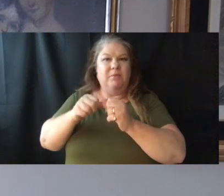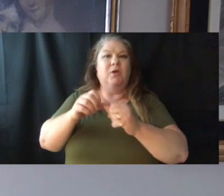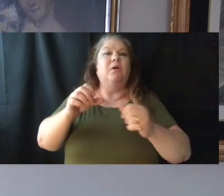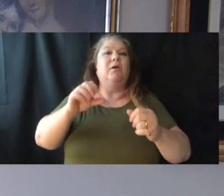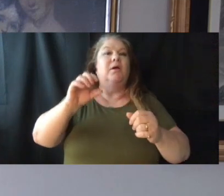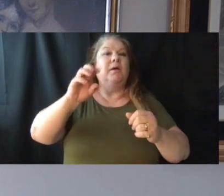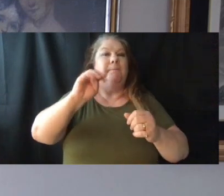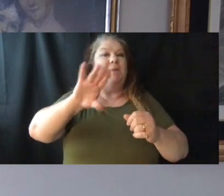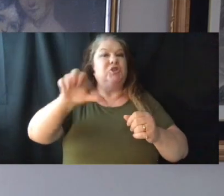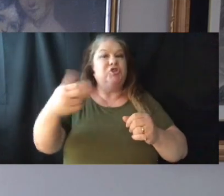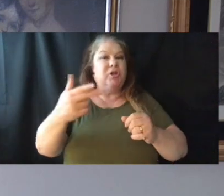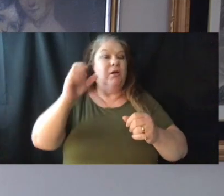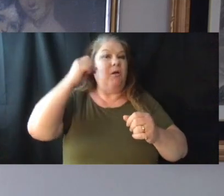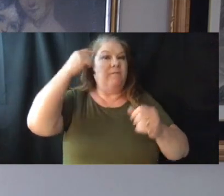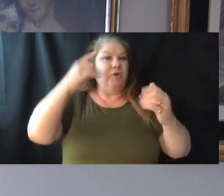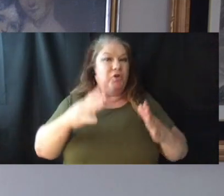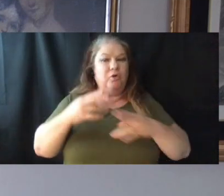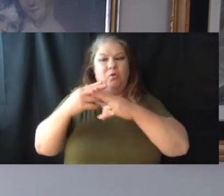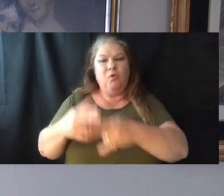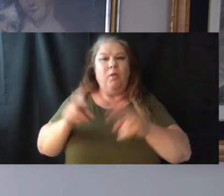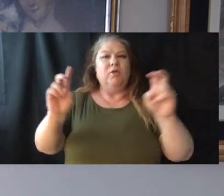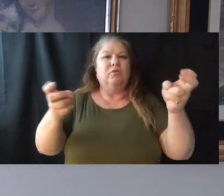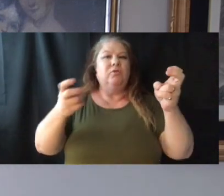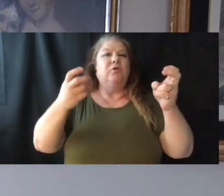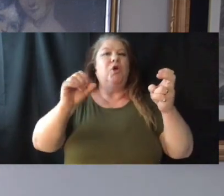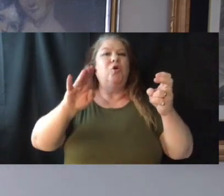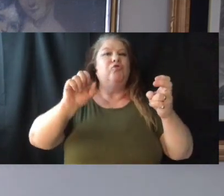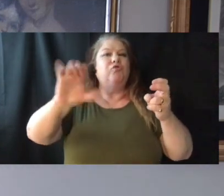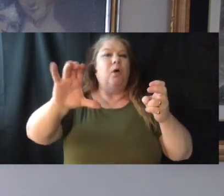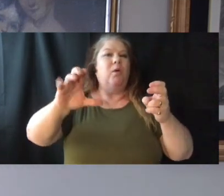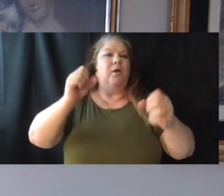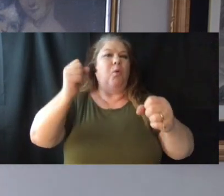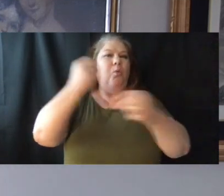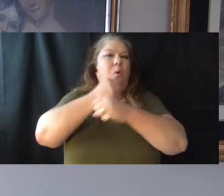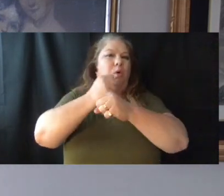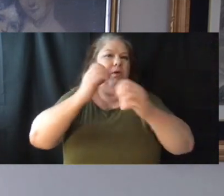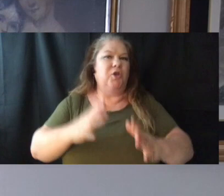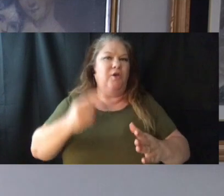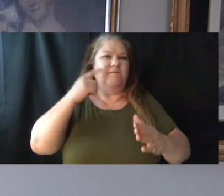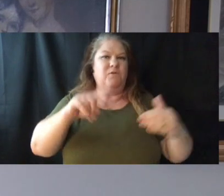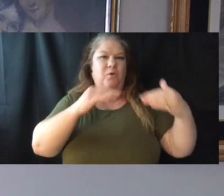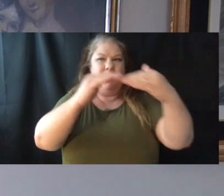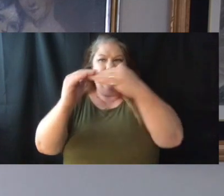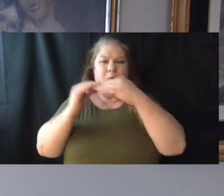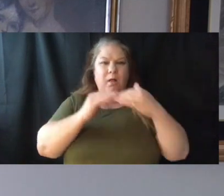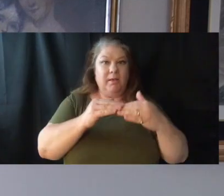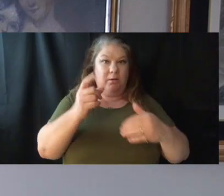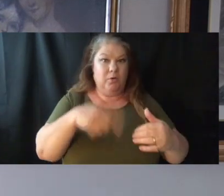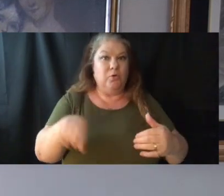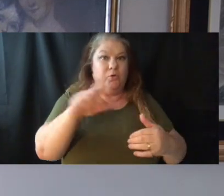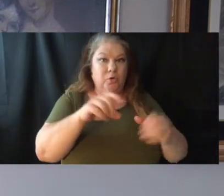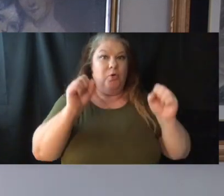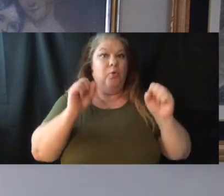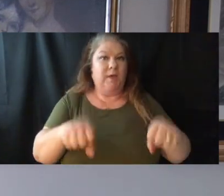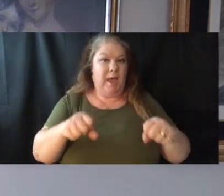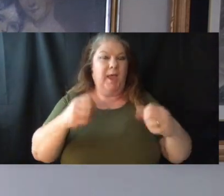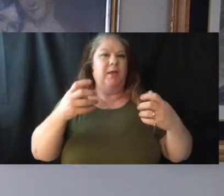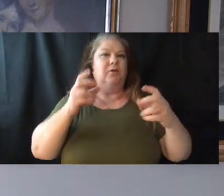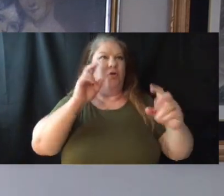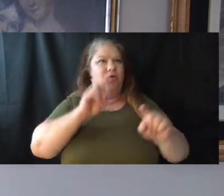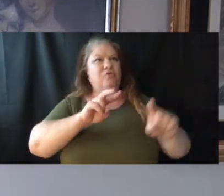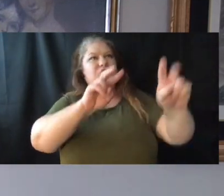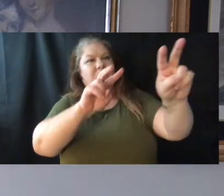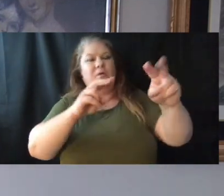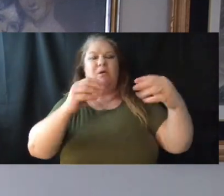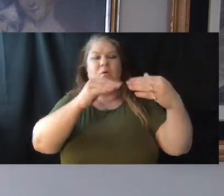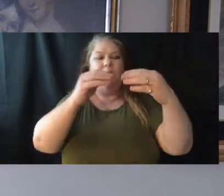her, quote, an heroic warrior for equality, end quote. You too can be an heroic warrior for